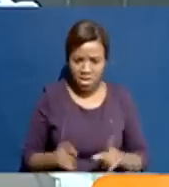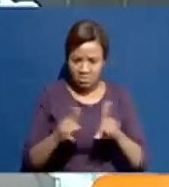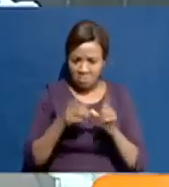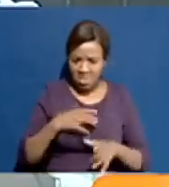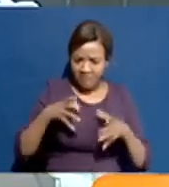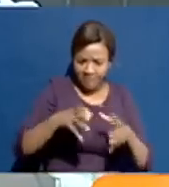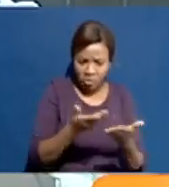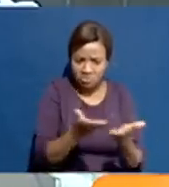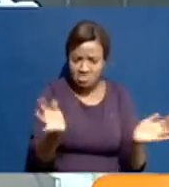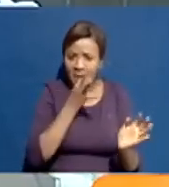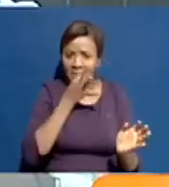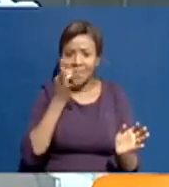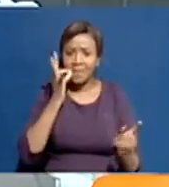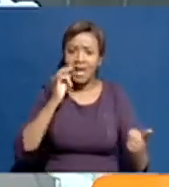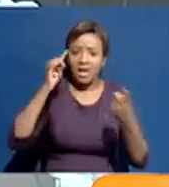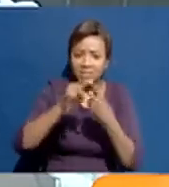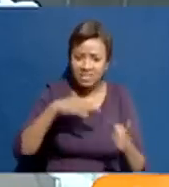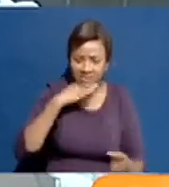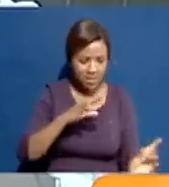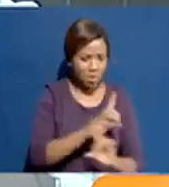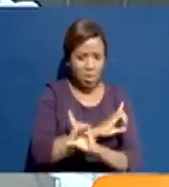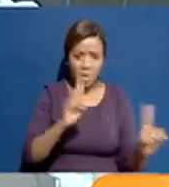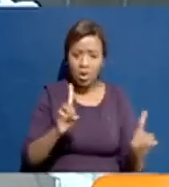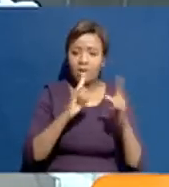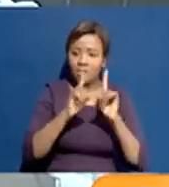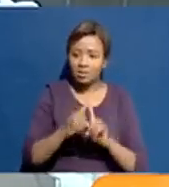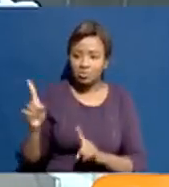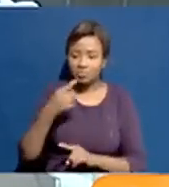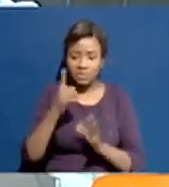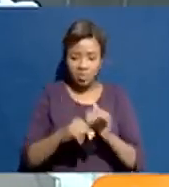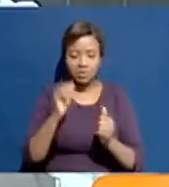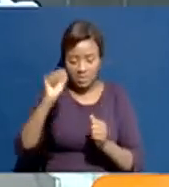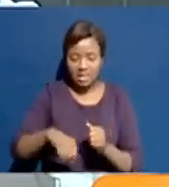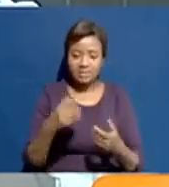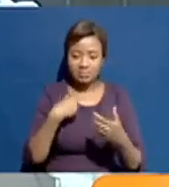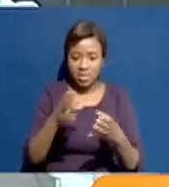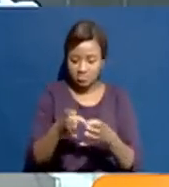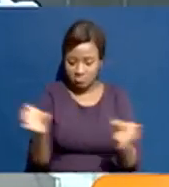reports, Mackenzie has confessed to subdividing the piece of land with no sale agreement or a title deed.